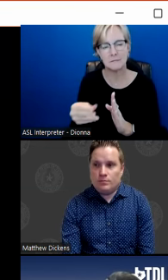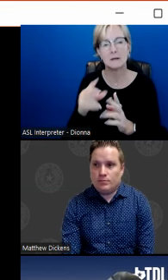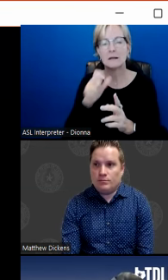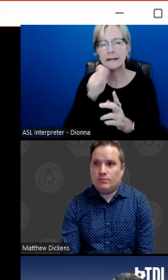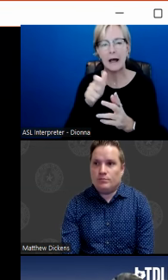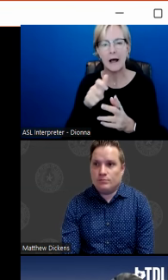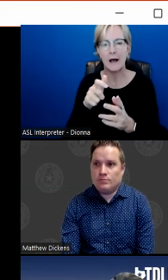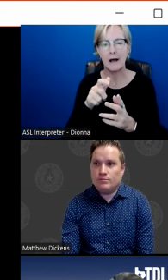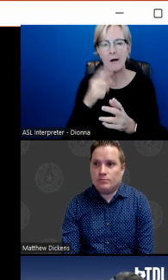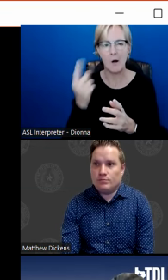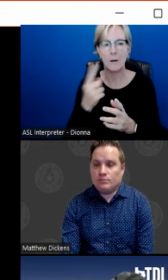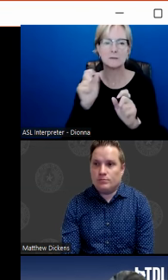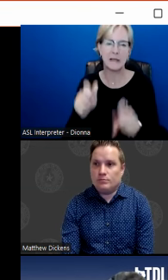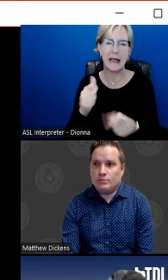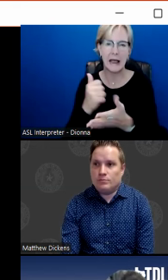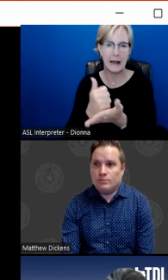and trucks, but they can be helpful.